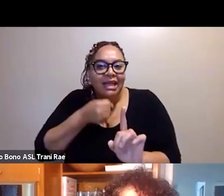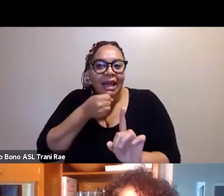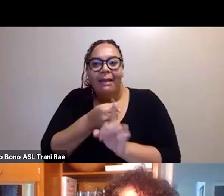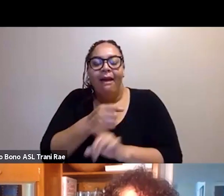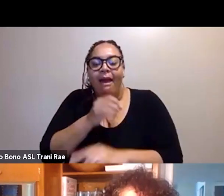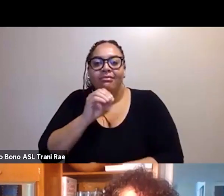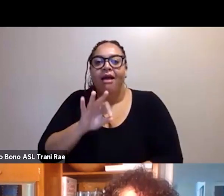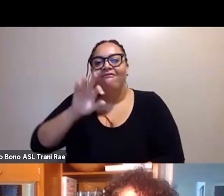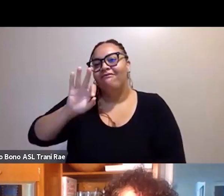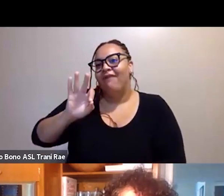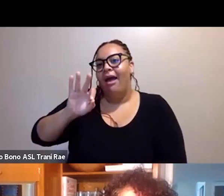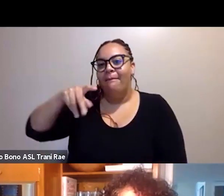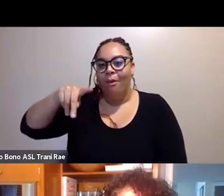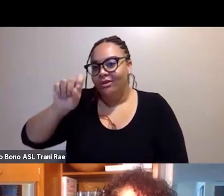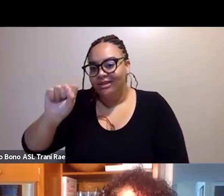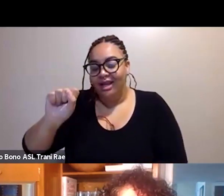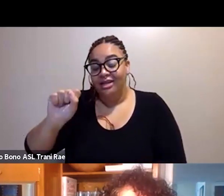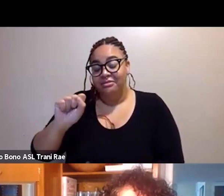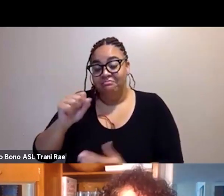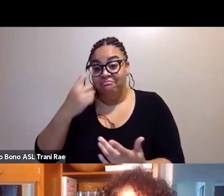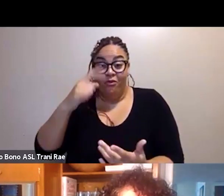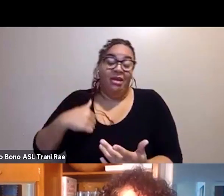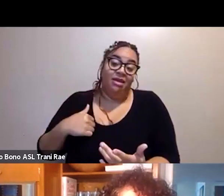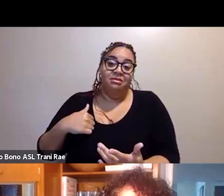Poets Society for me is.